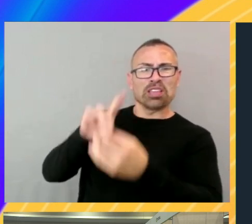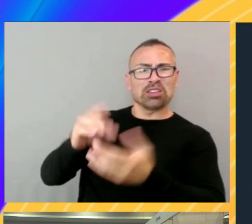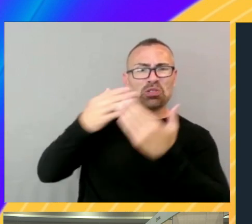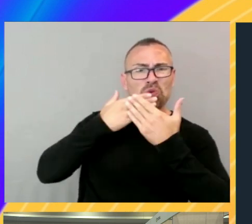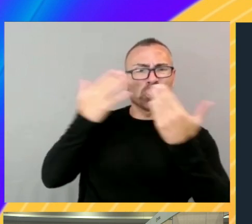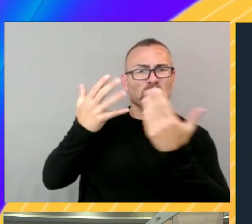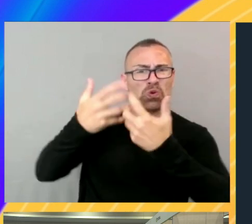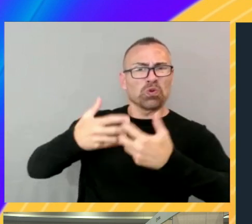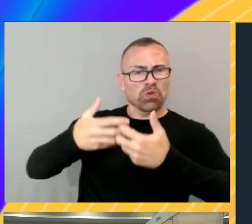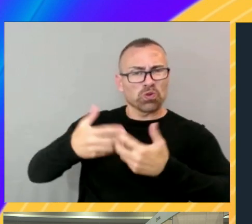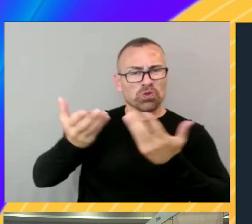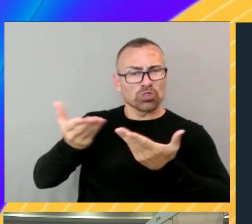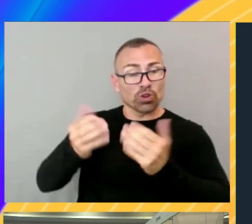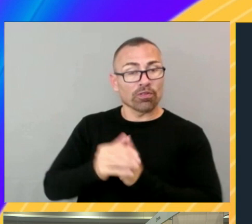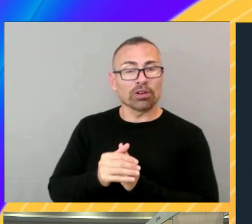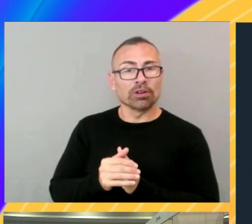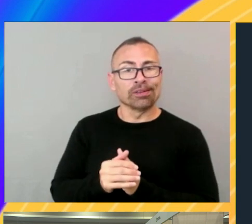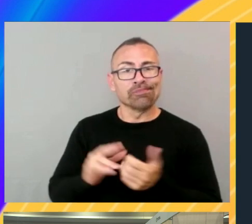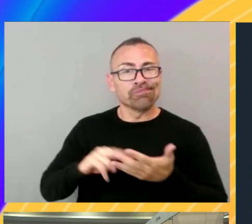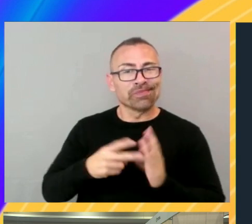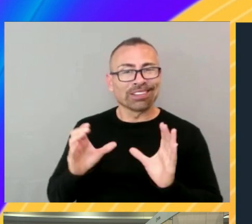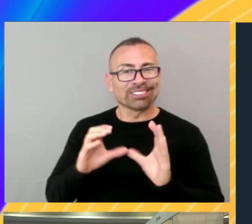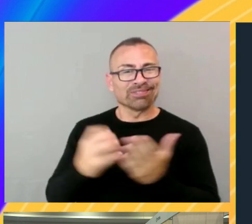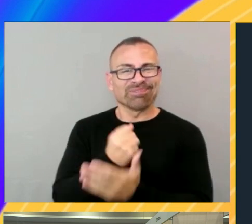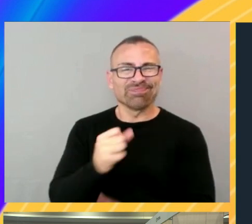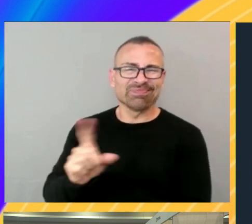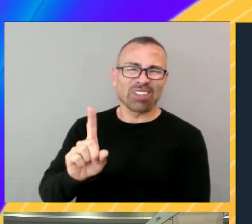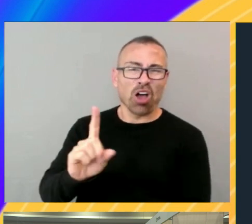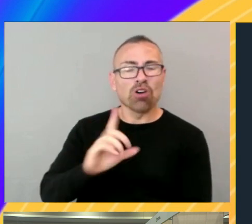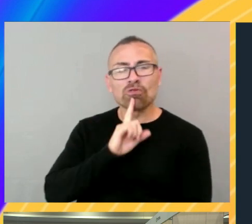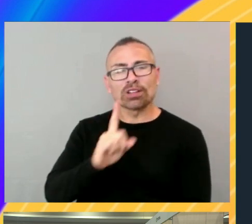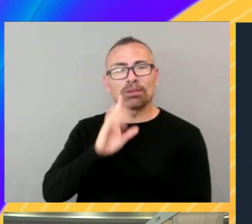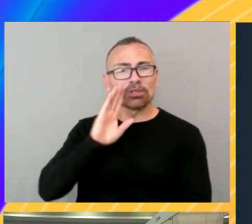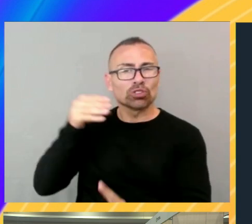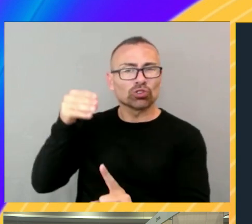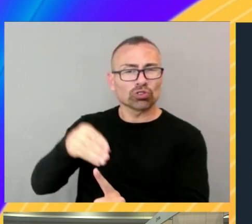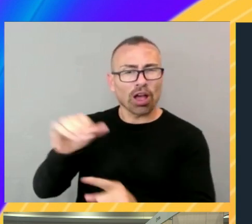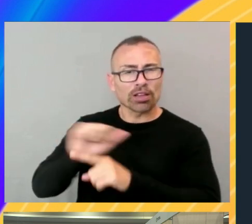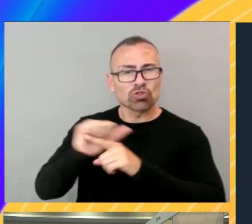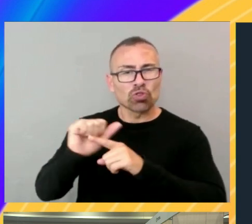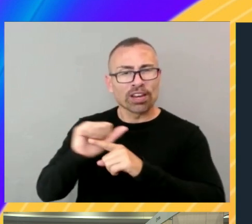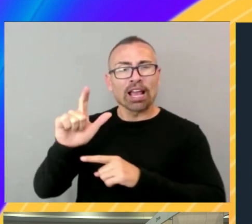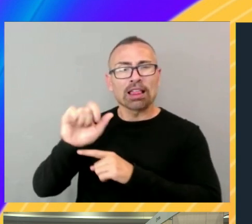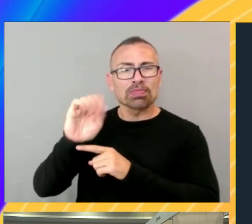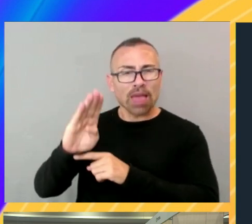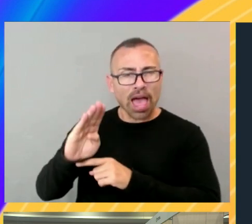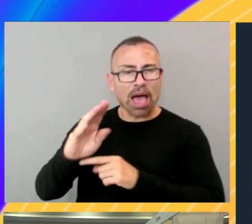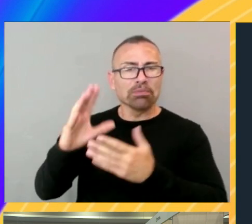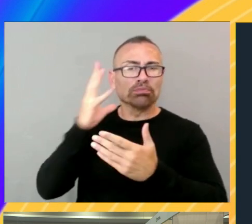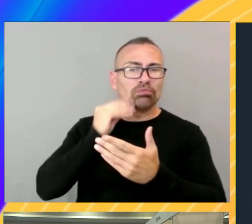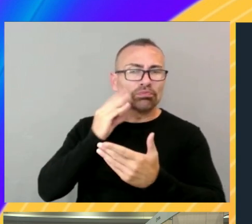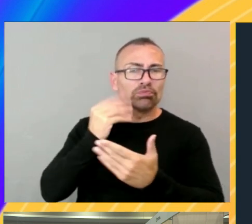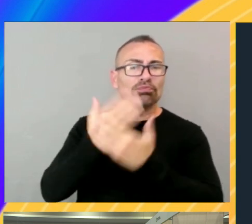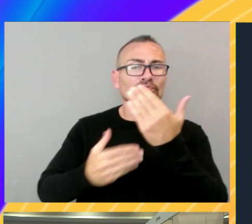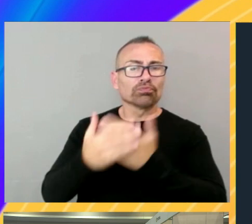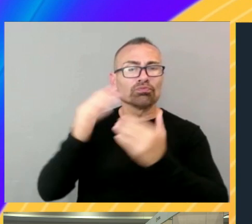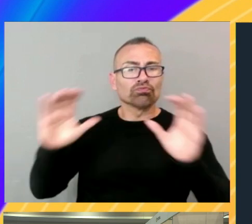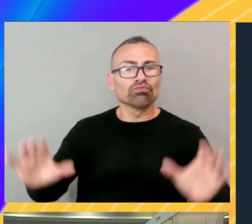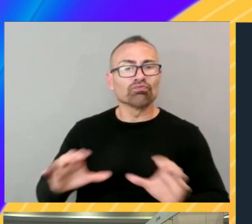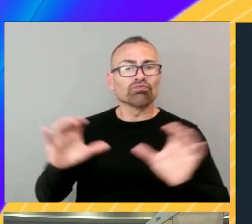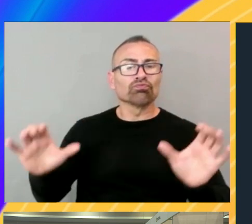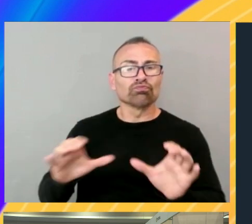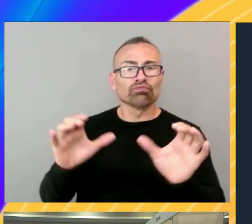just targeted trainings and lab hands-on experiences. So that way we can help grow the